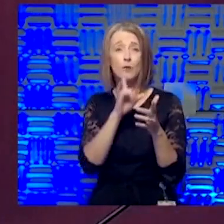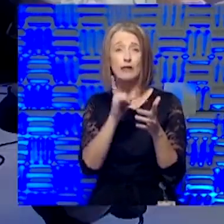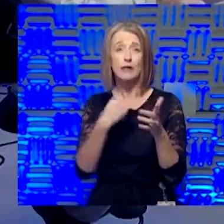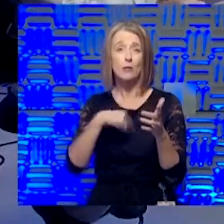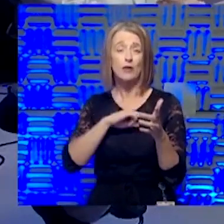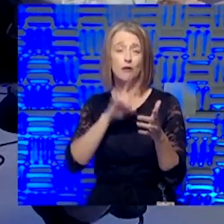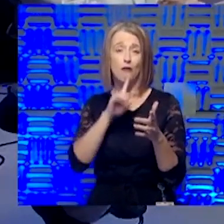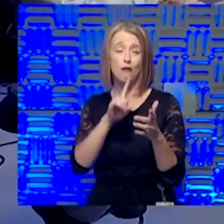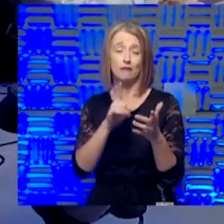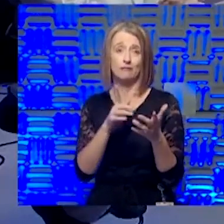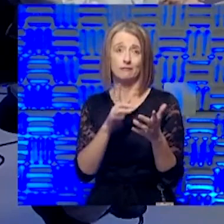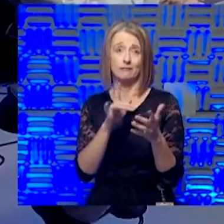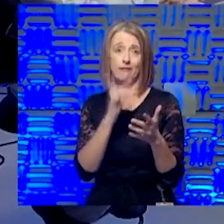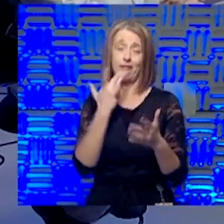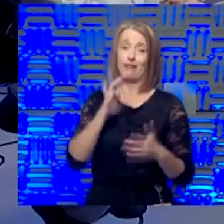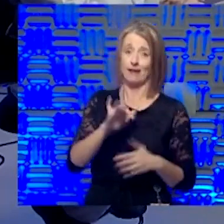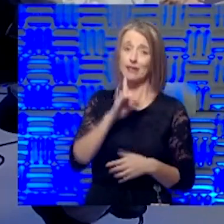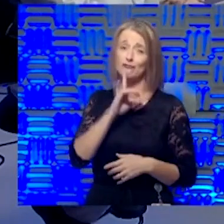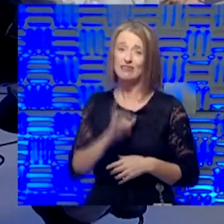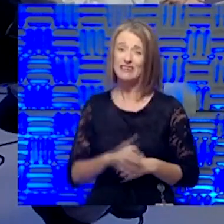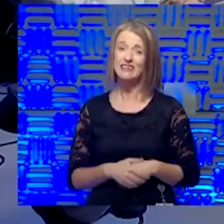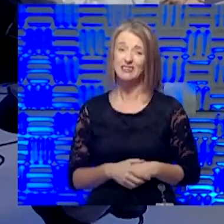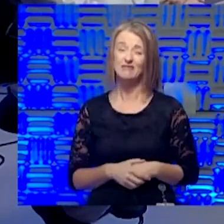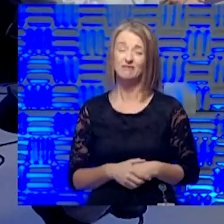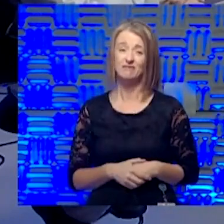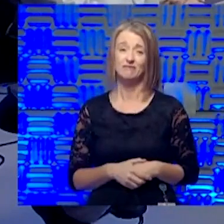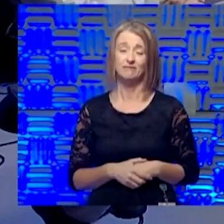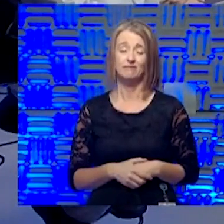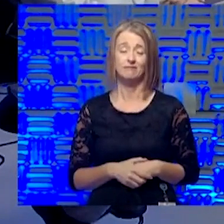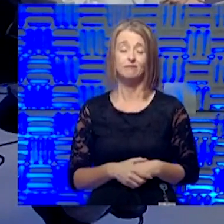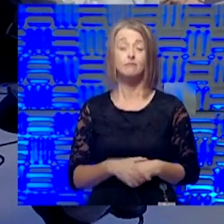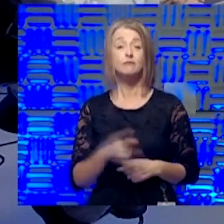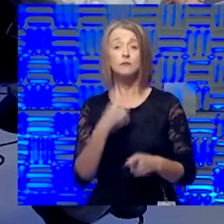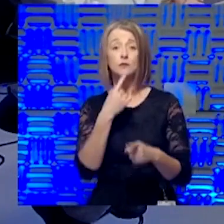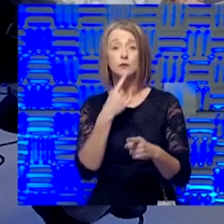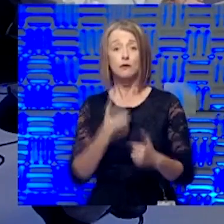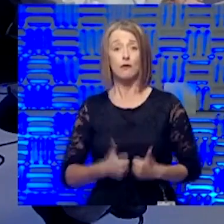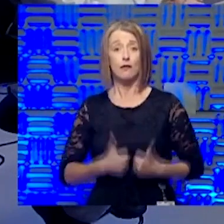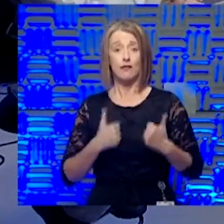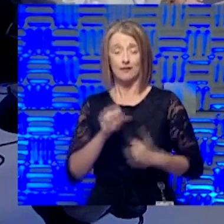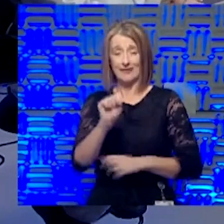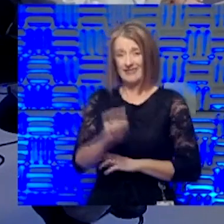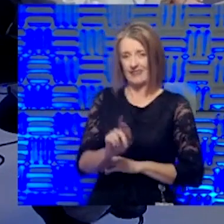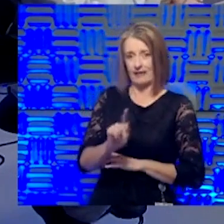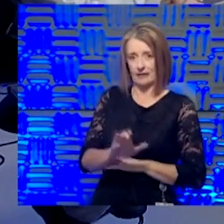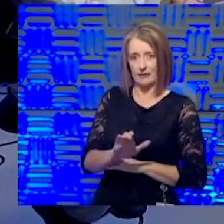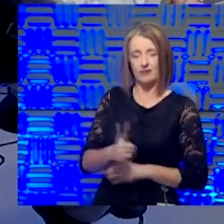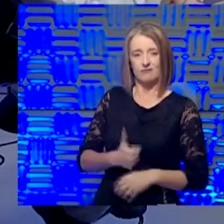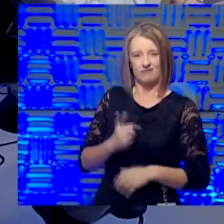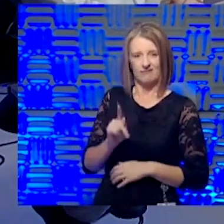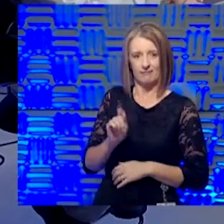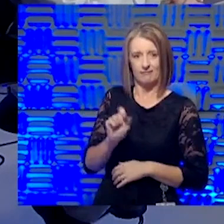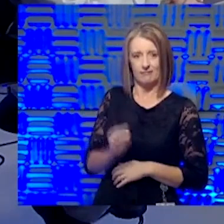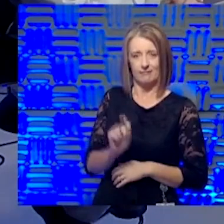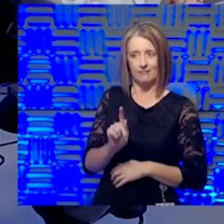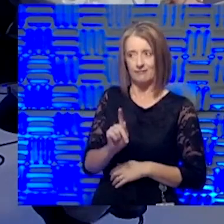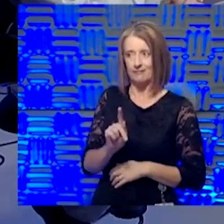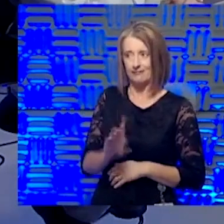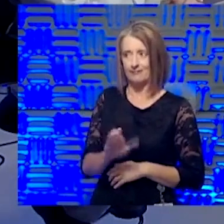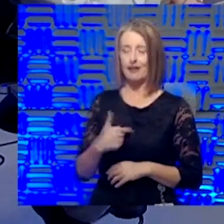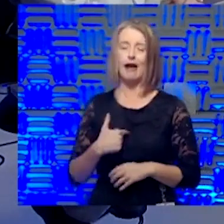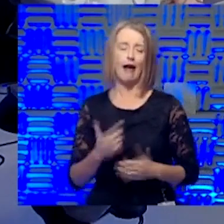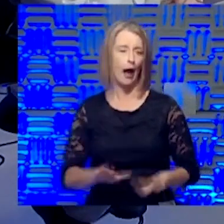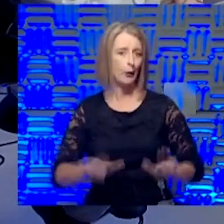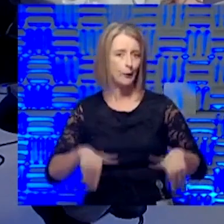are in many ways. Yeah, it really is. And you said that you live down in kind of South Kansas City. Yeah. As everybody knows, I'm a Kansas